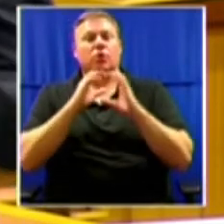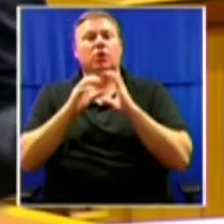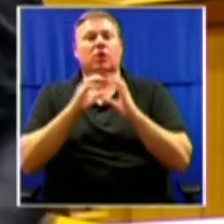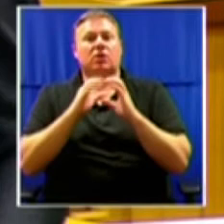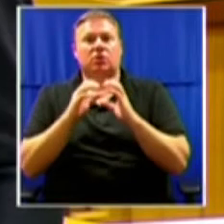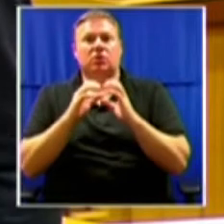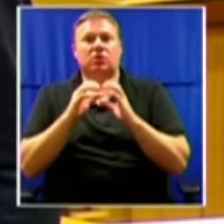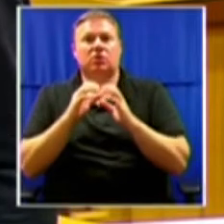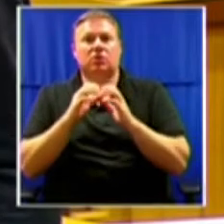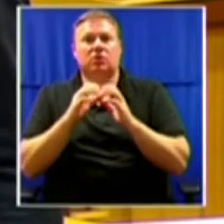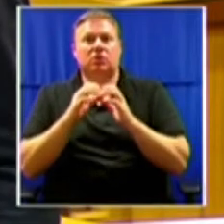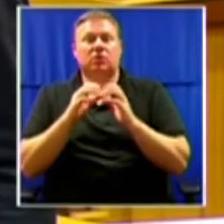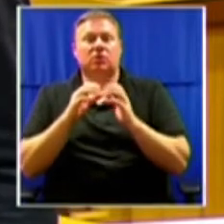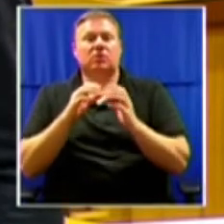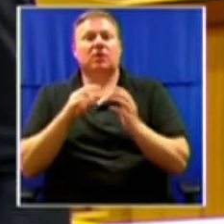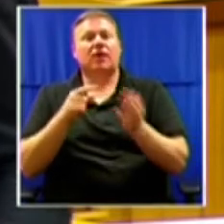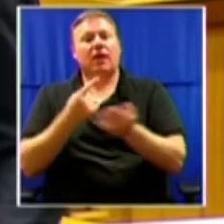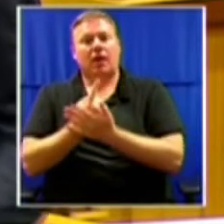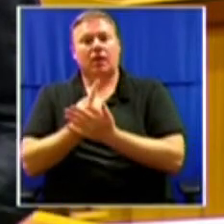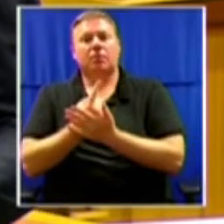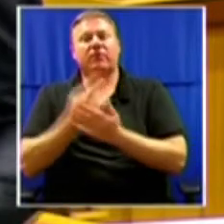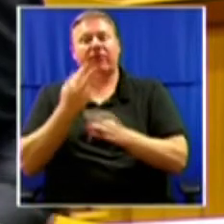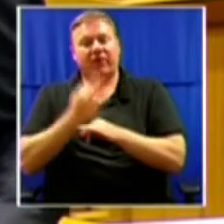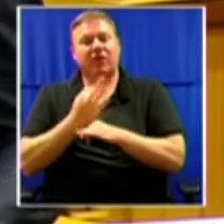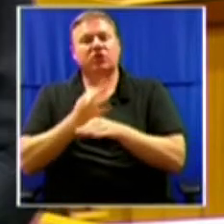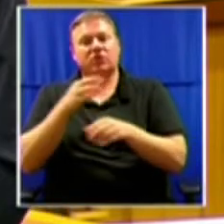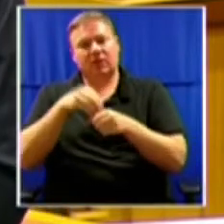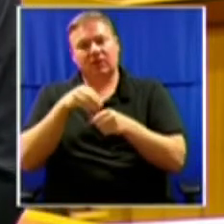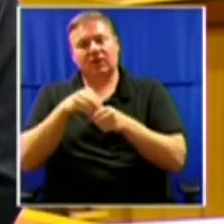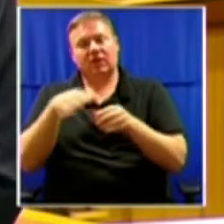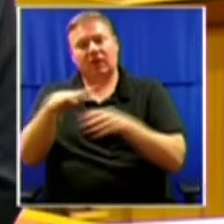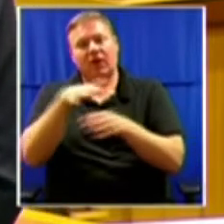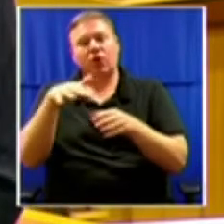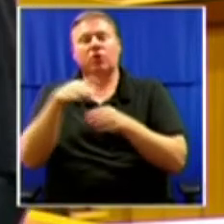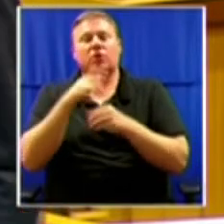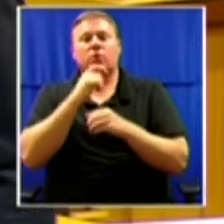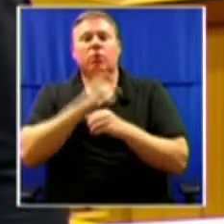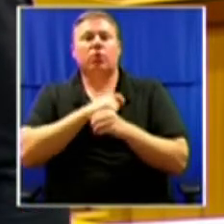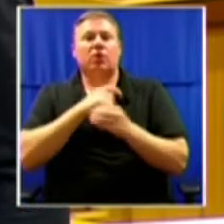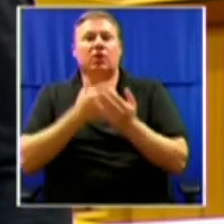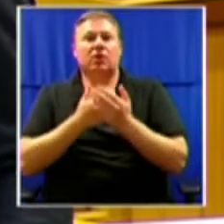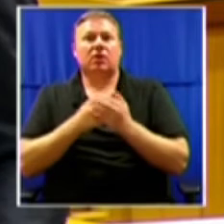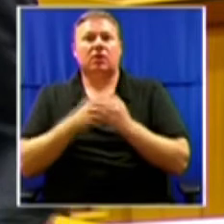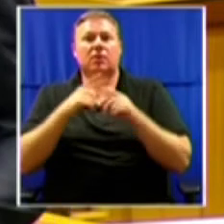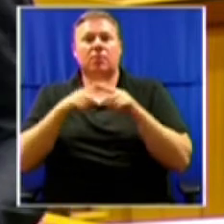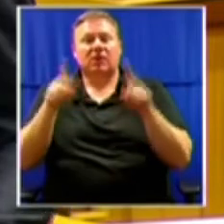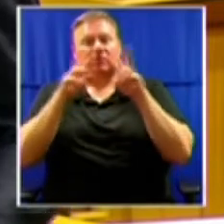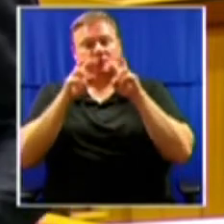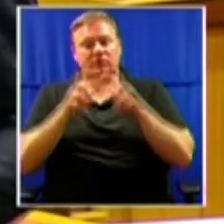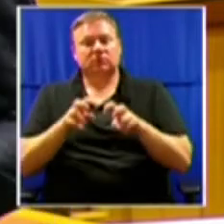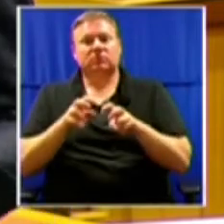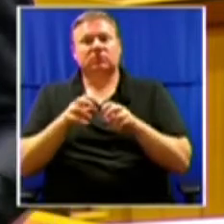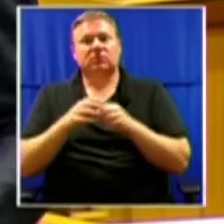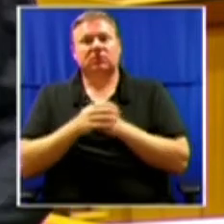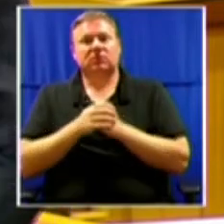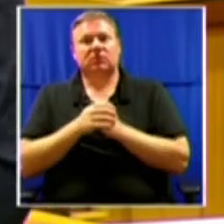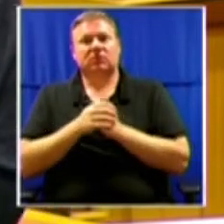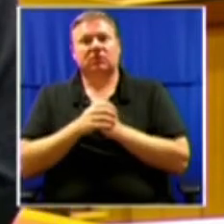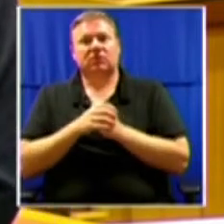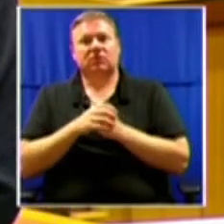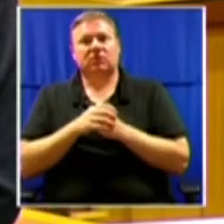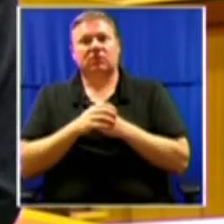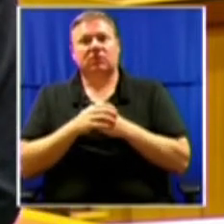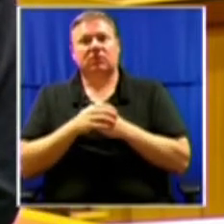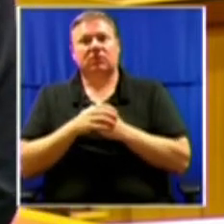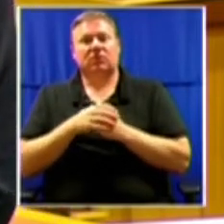to continue to function within the facilities, but we're exploring whether the telecom lines that are there or